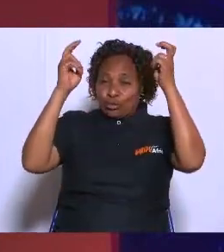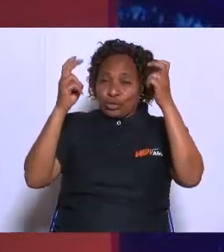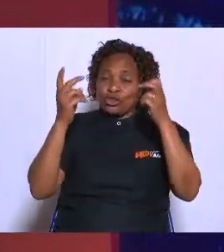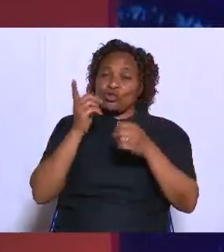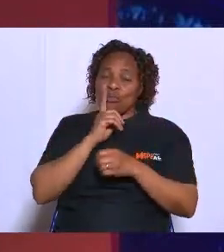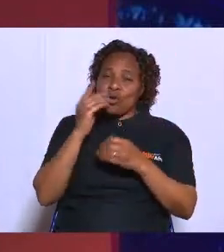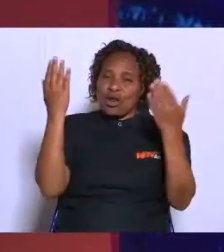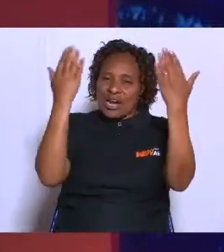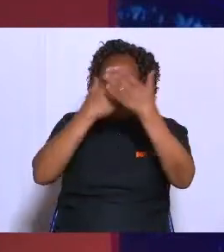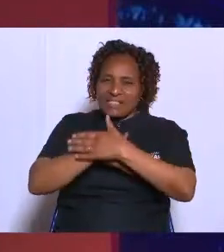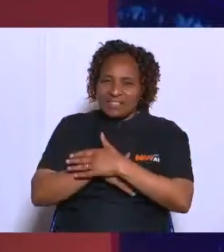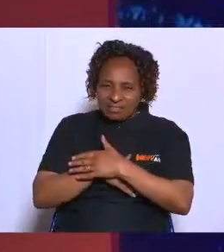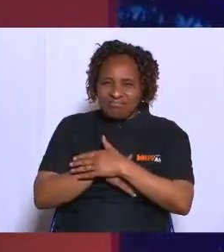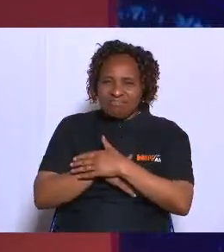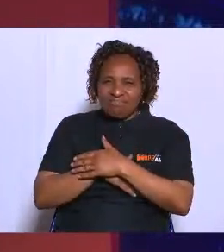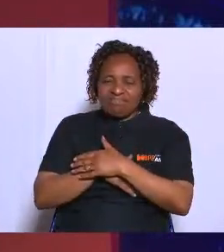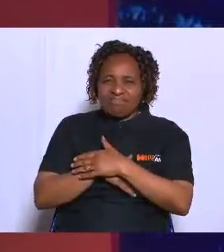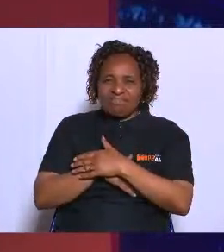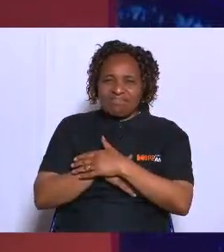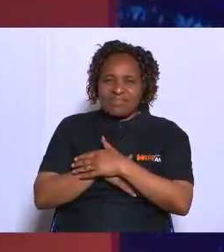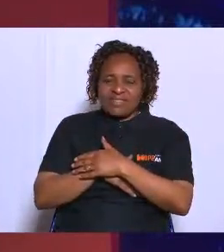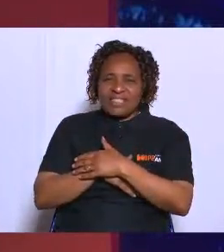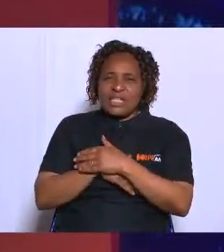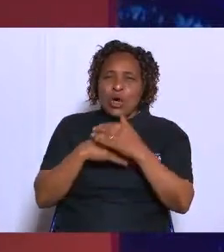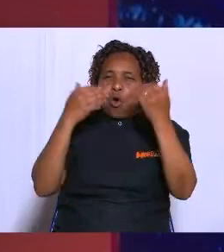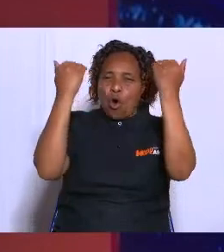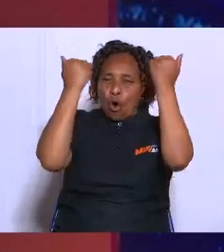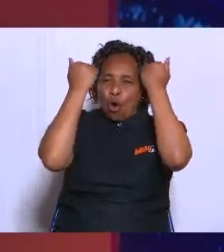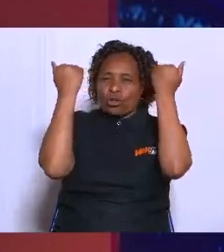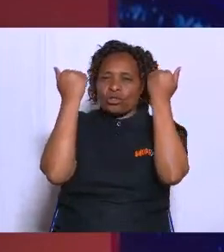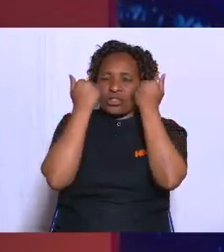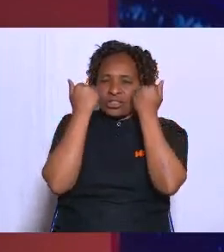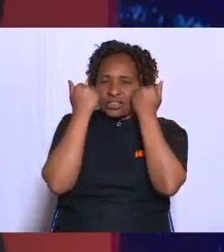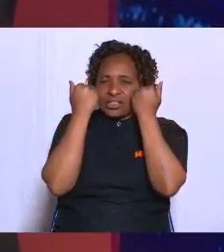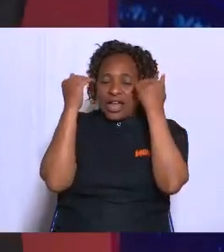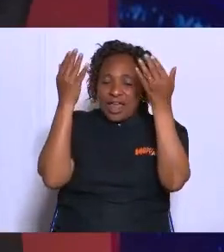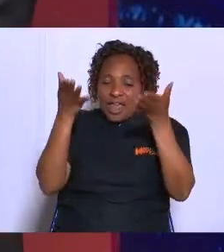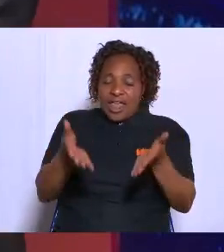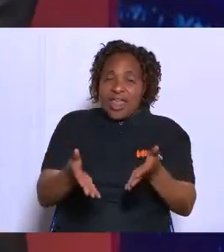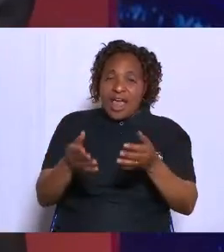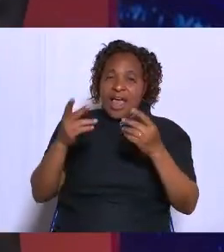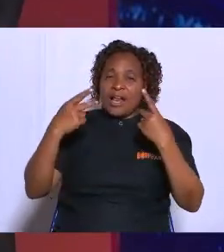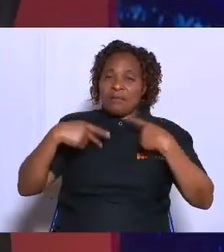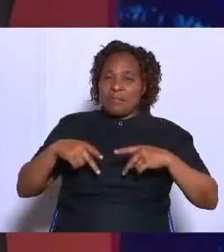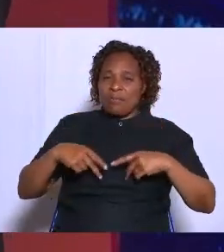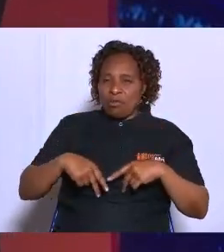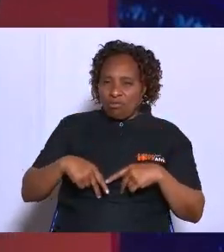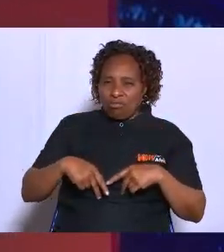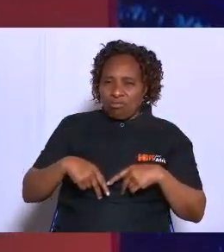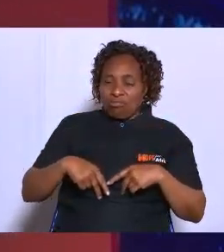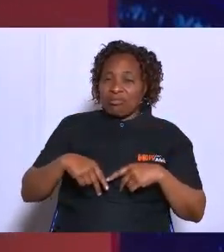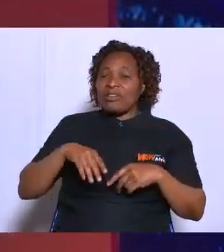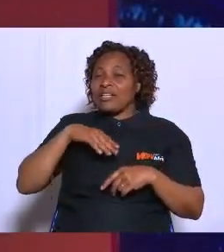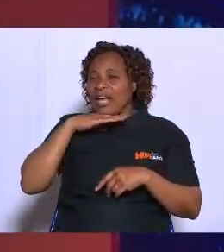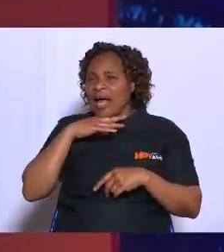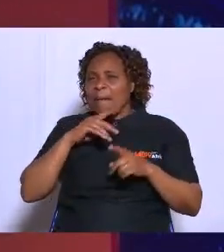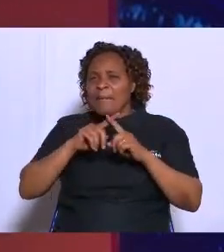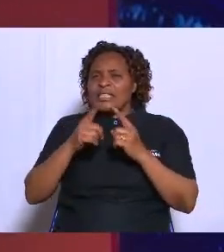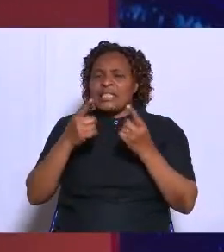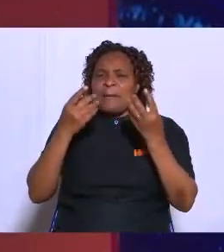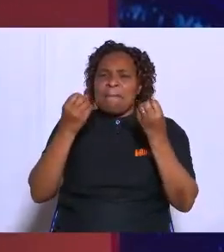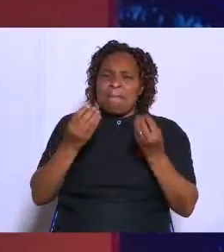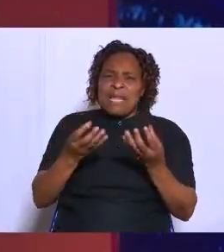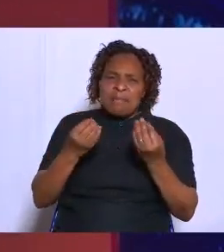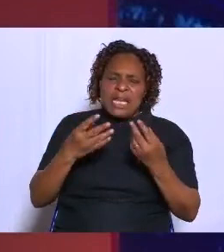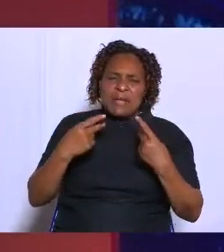is cults you know here in Kenya 400 people died because they filed a cult leader but many people are following